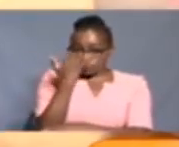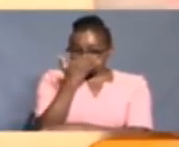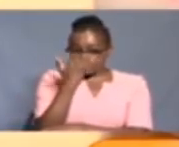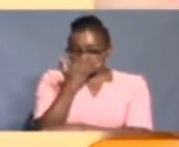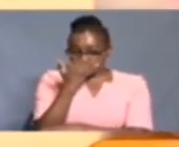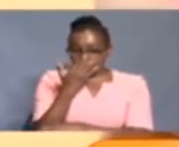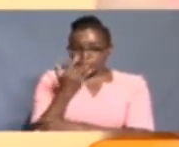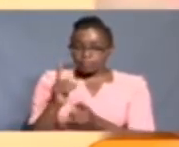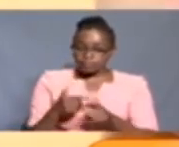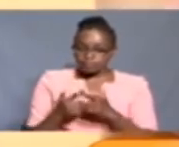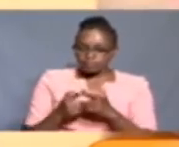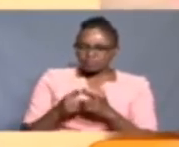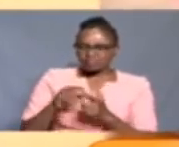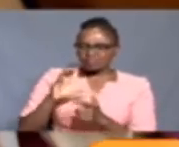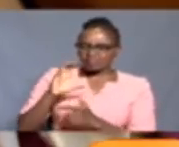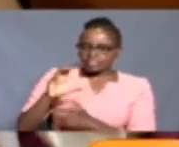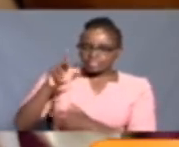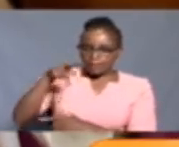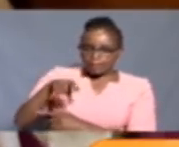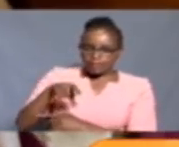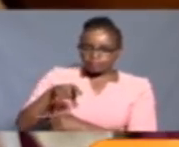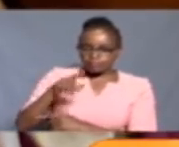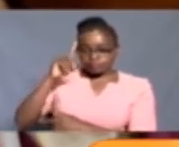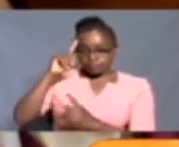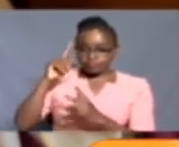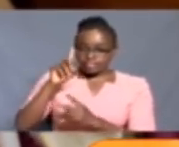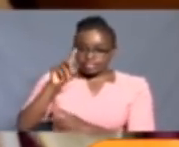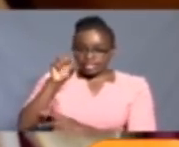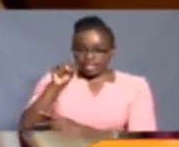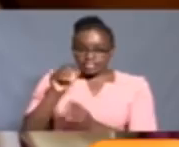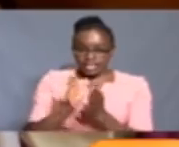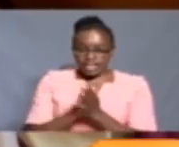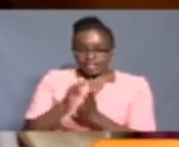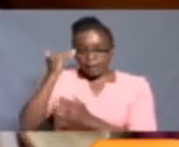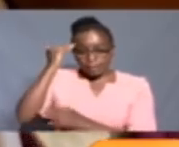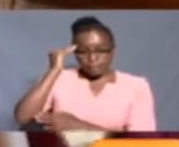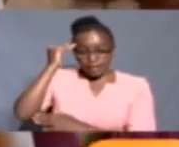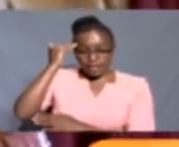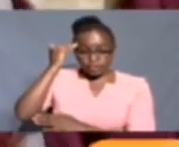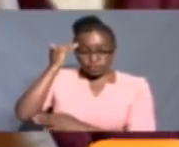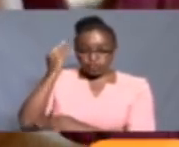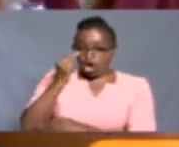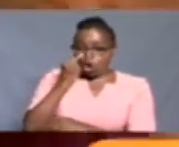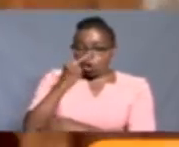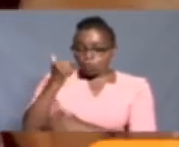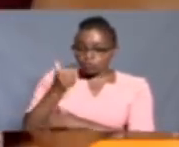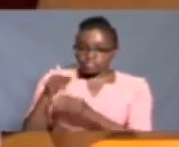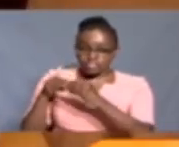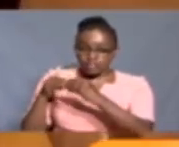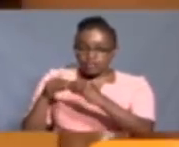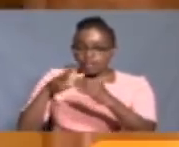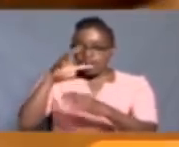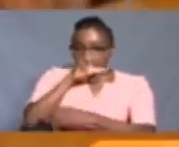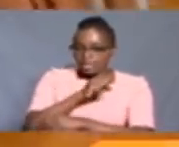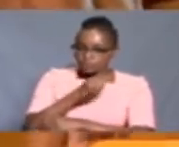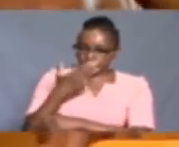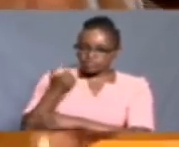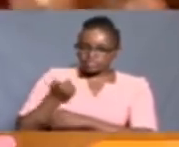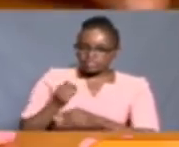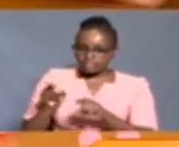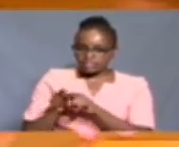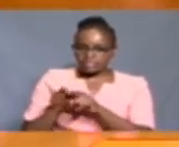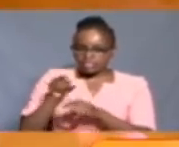cerebral palsy, Down syndrome, and mental retardation. The home that is run by Assumption Sisters of